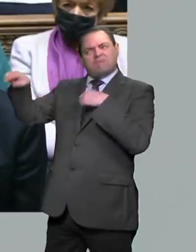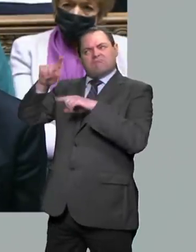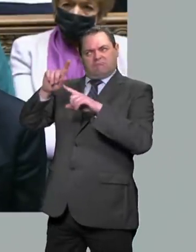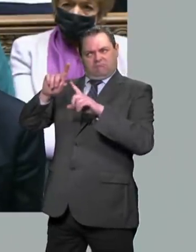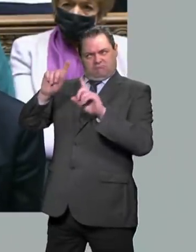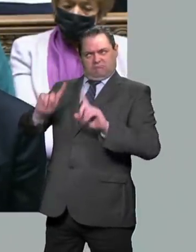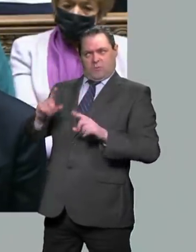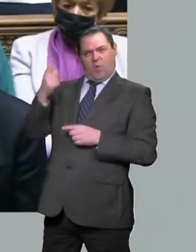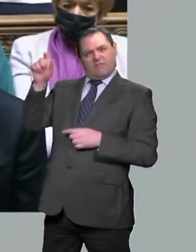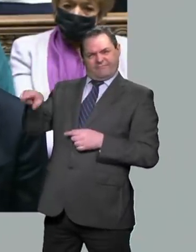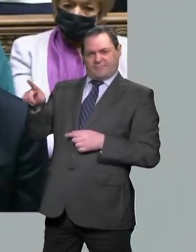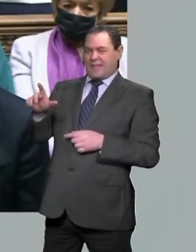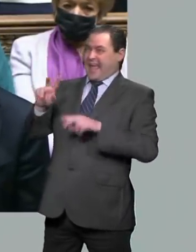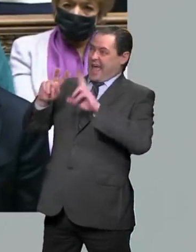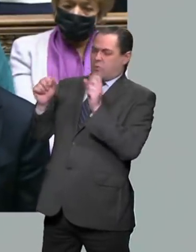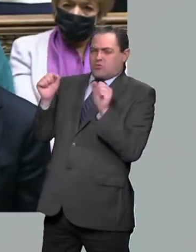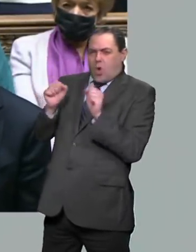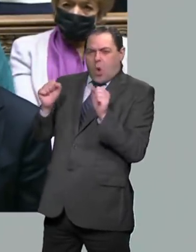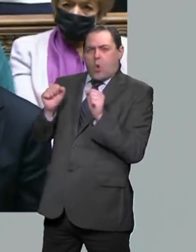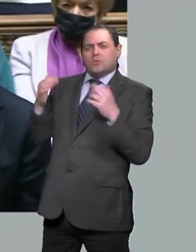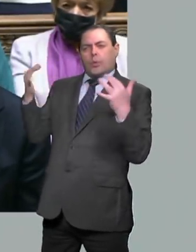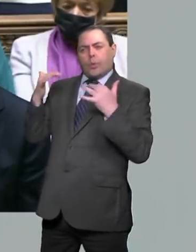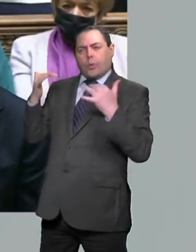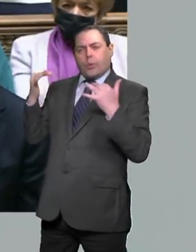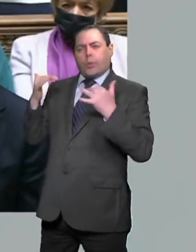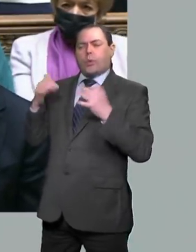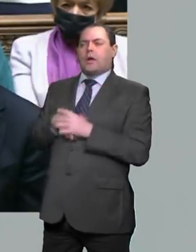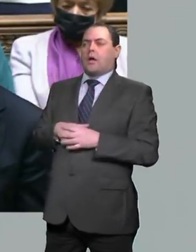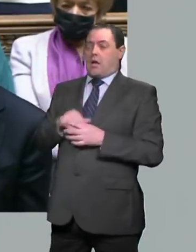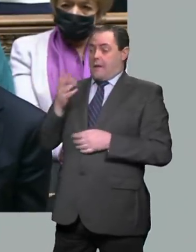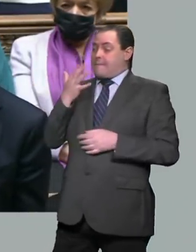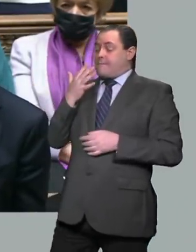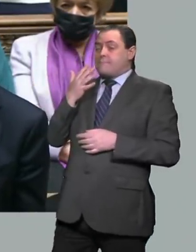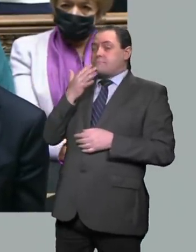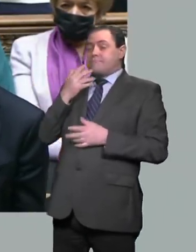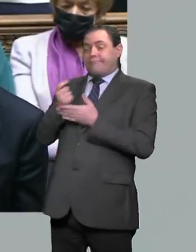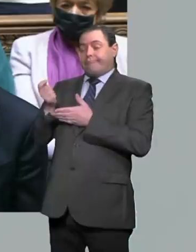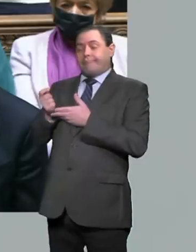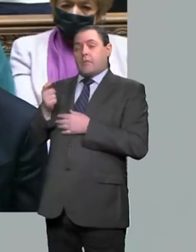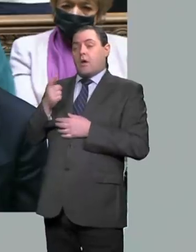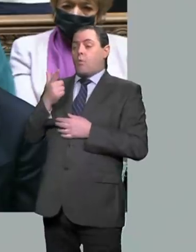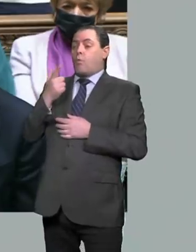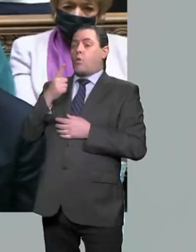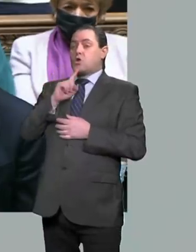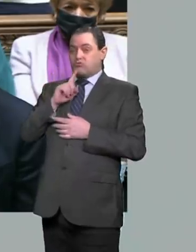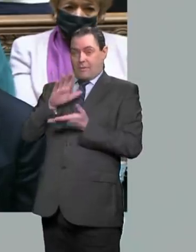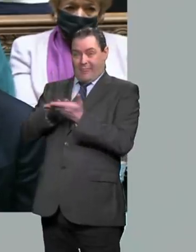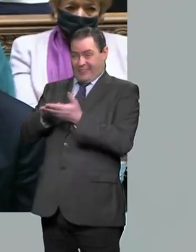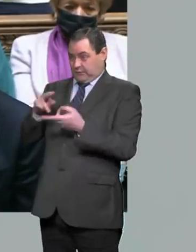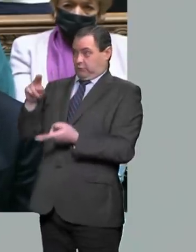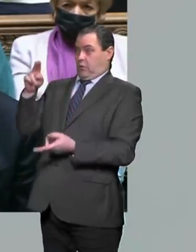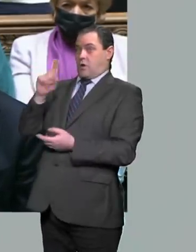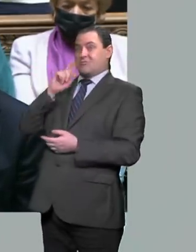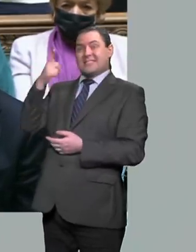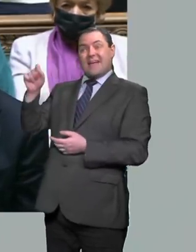constituent who has a cold and leaky house. She has seen her bills already go up from £100 to £170 a month. The government have